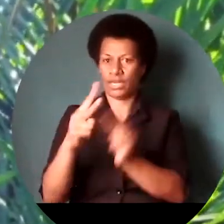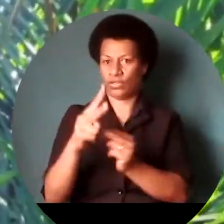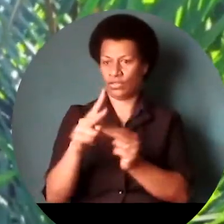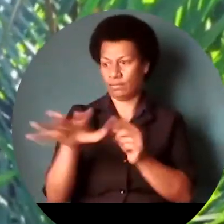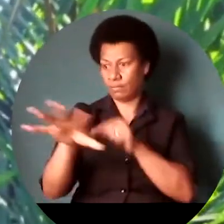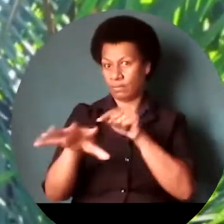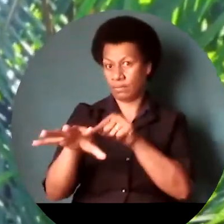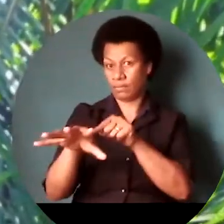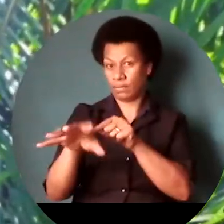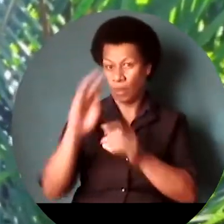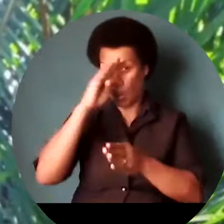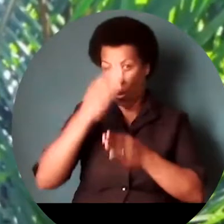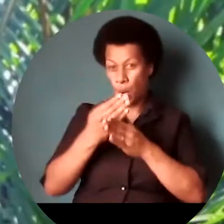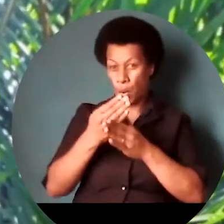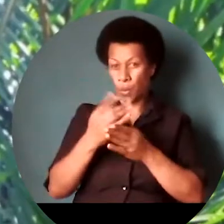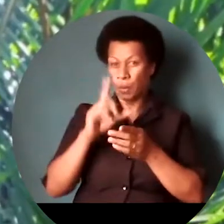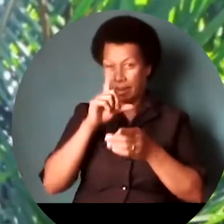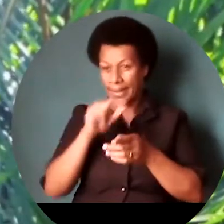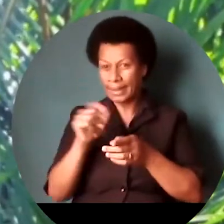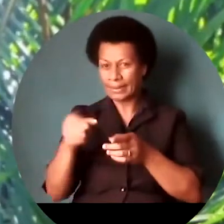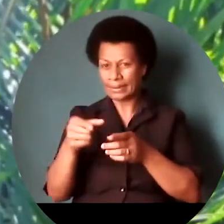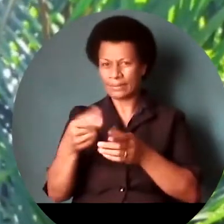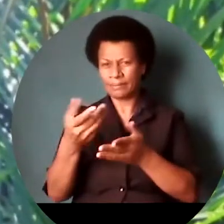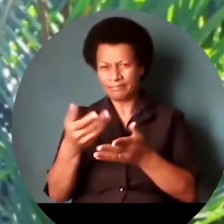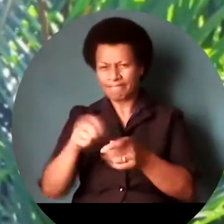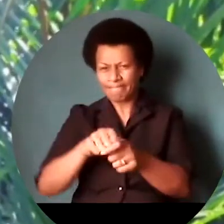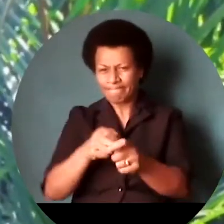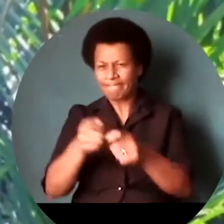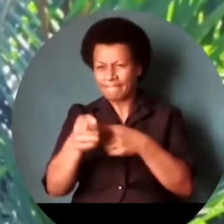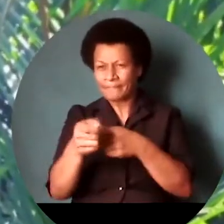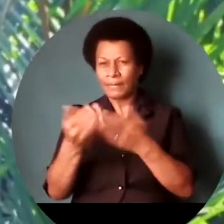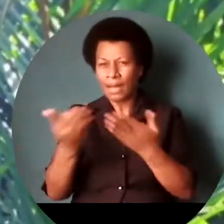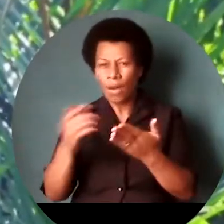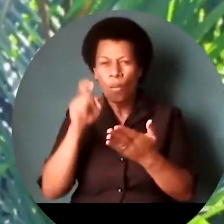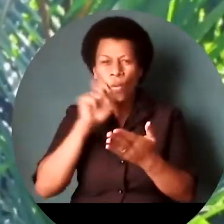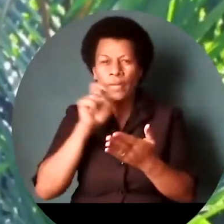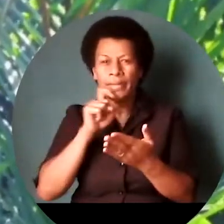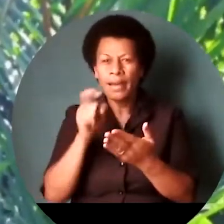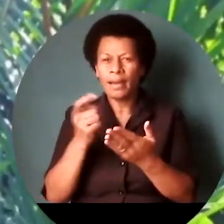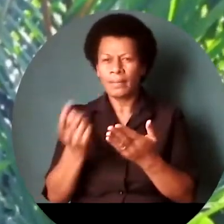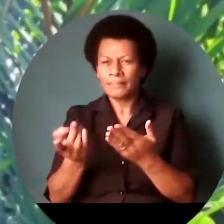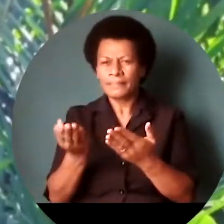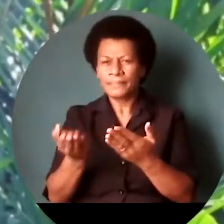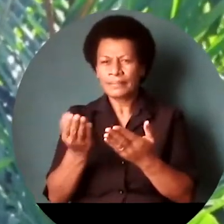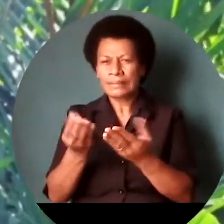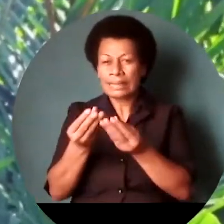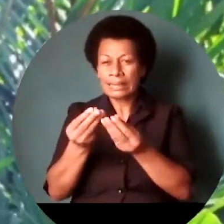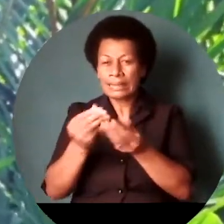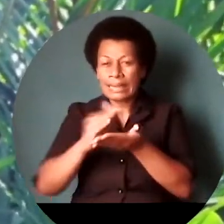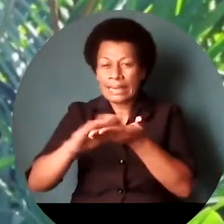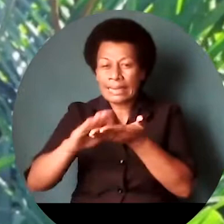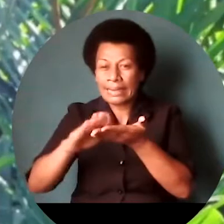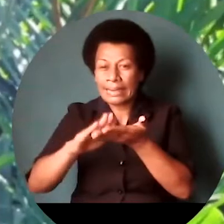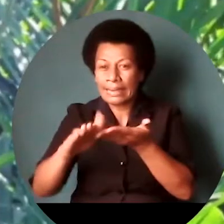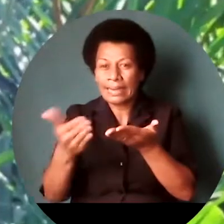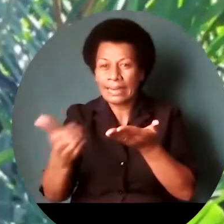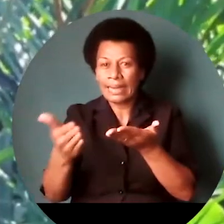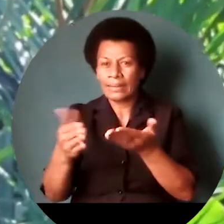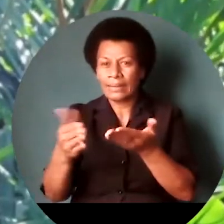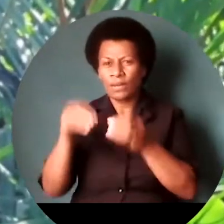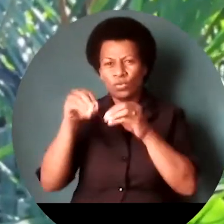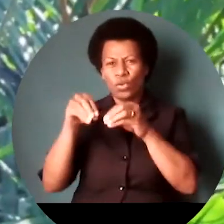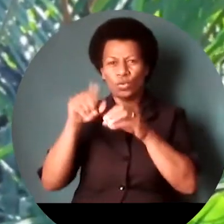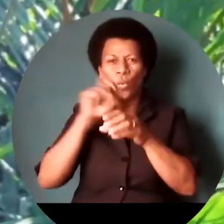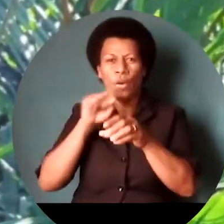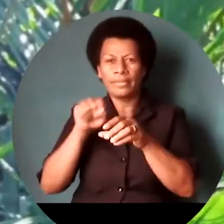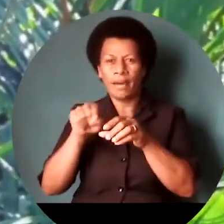that we can bring about some enhancement to not only water quality but the quantity and the source of